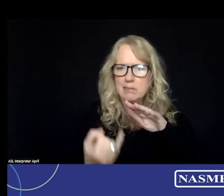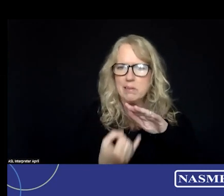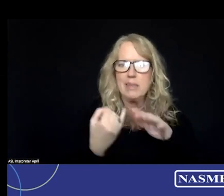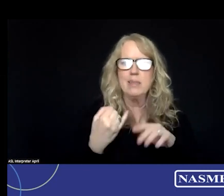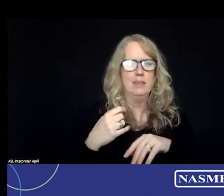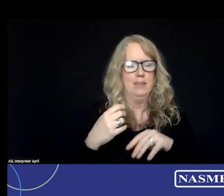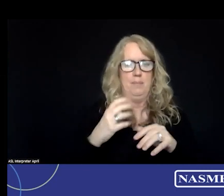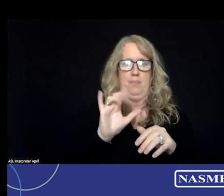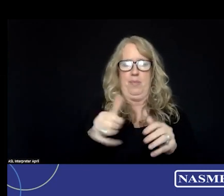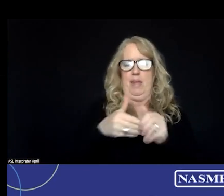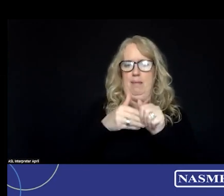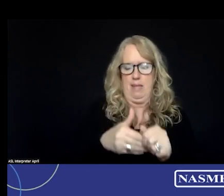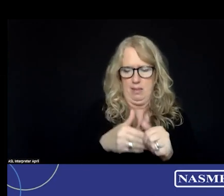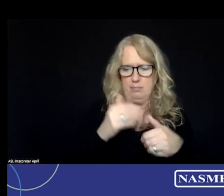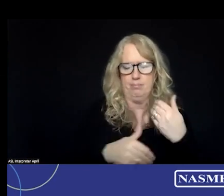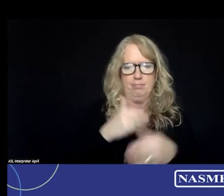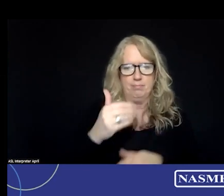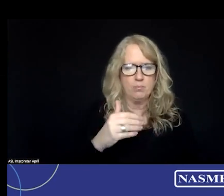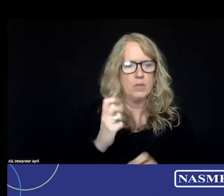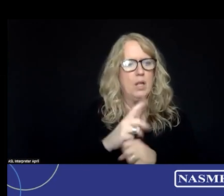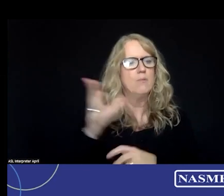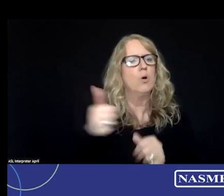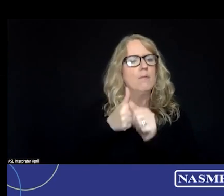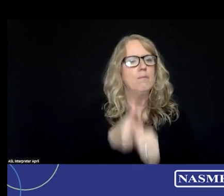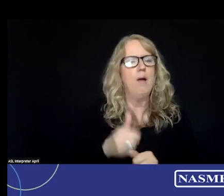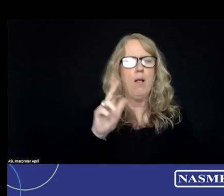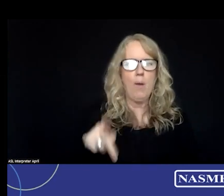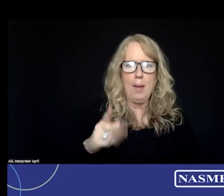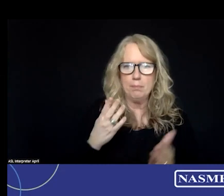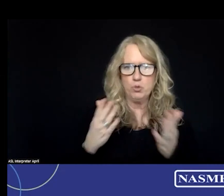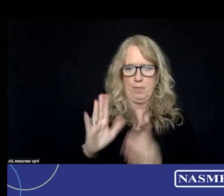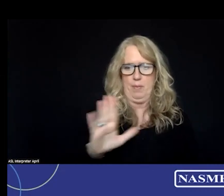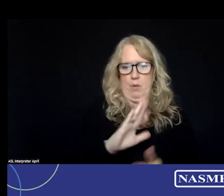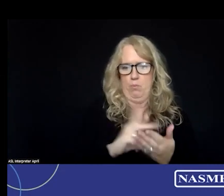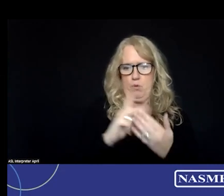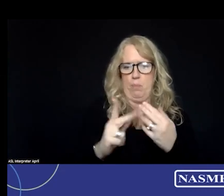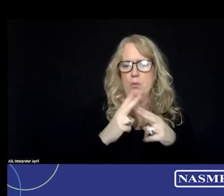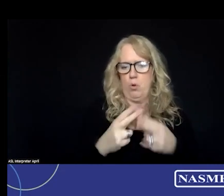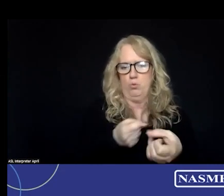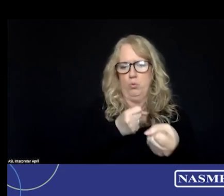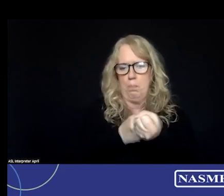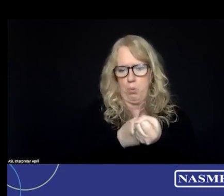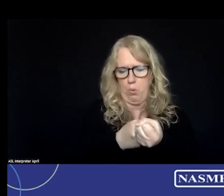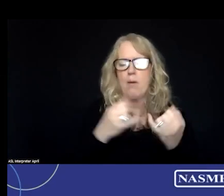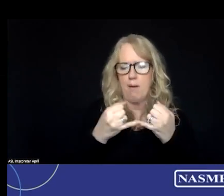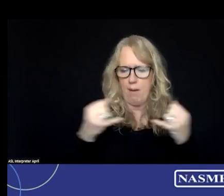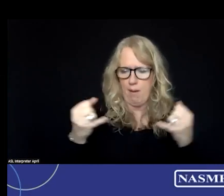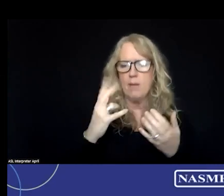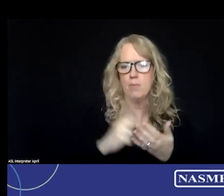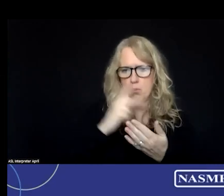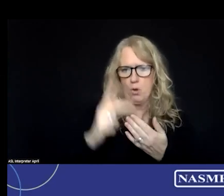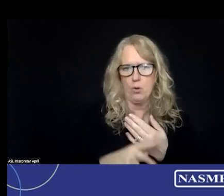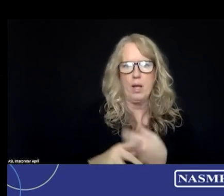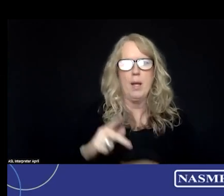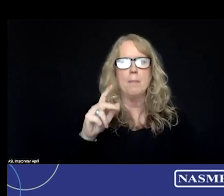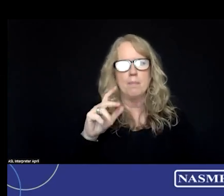which led to the creation of their follow-up service program called Support Line program. Meryl,